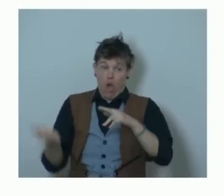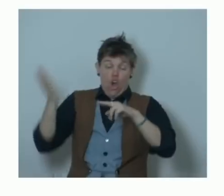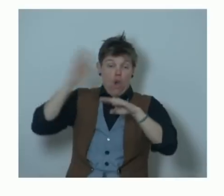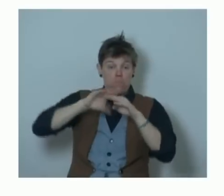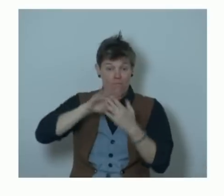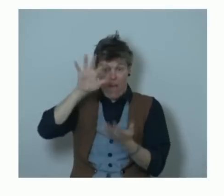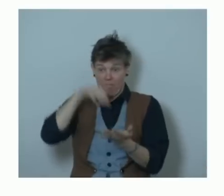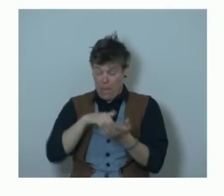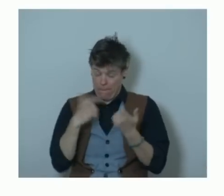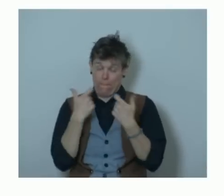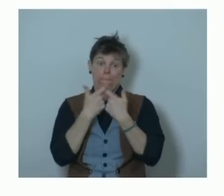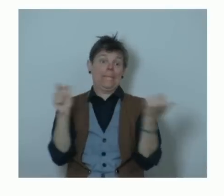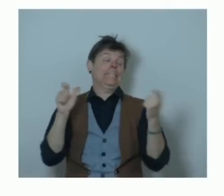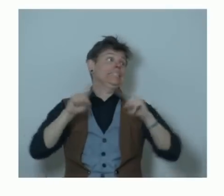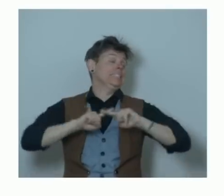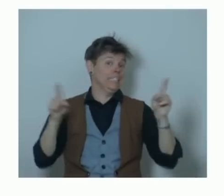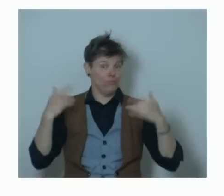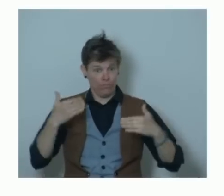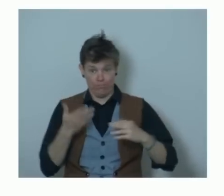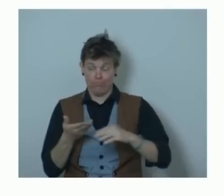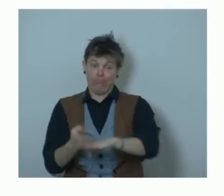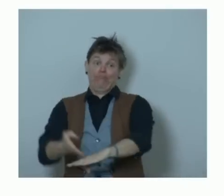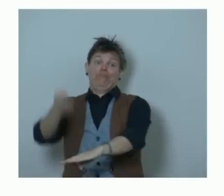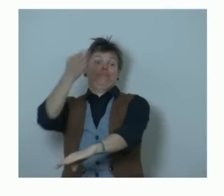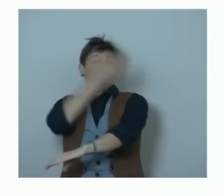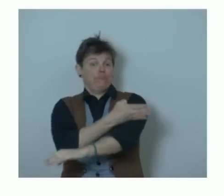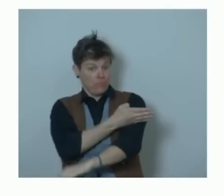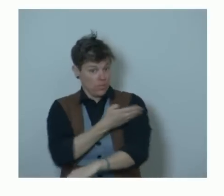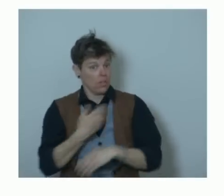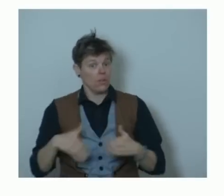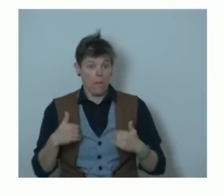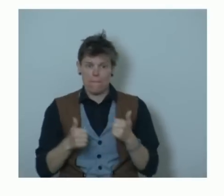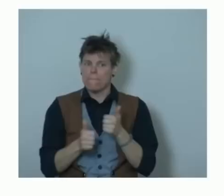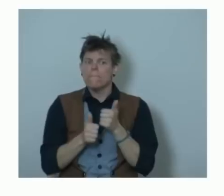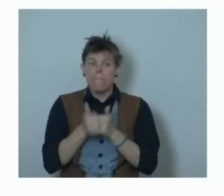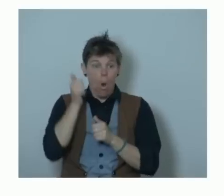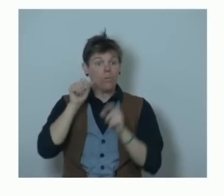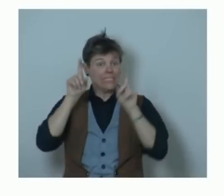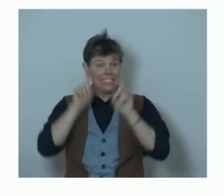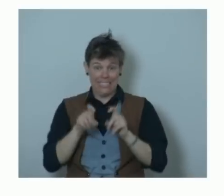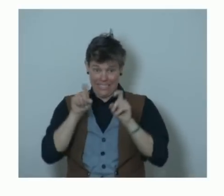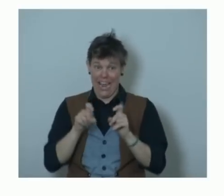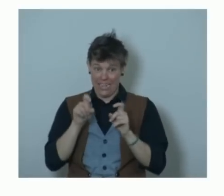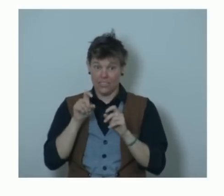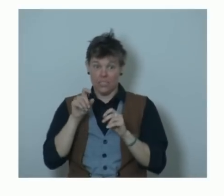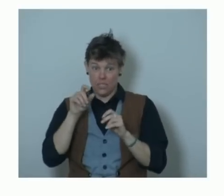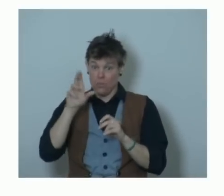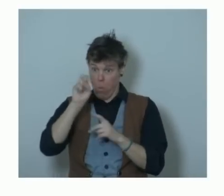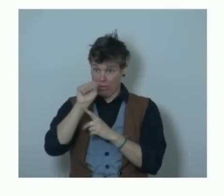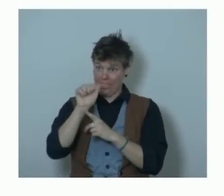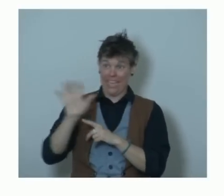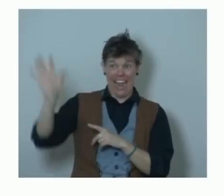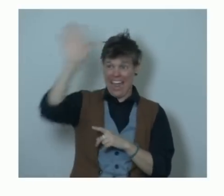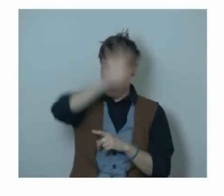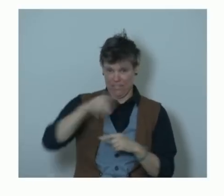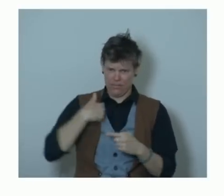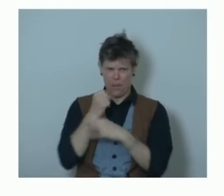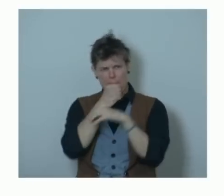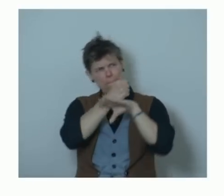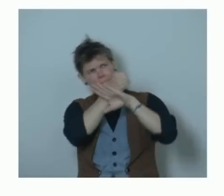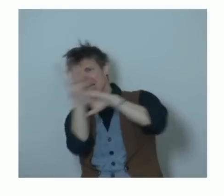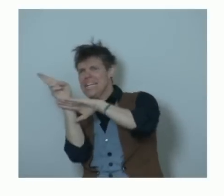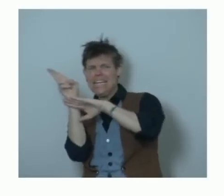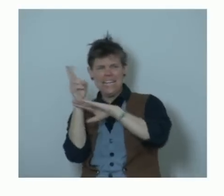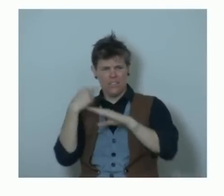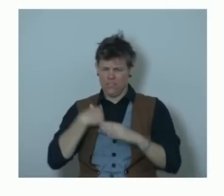of the highest testing capacities, if not the highest in the state, in the United States. I'm sorry. And let me just reiterate to people why